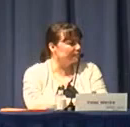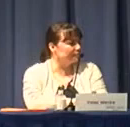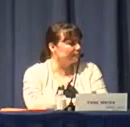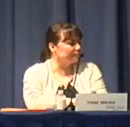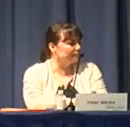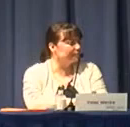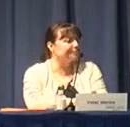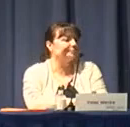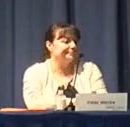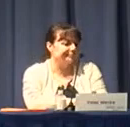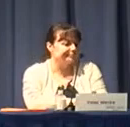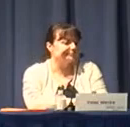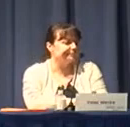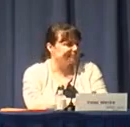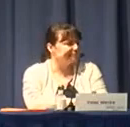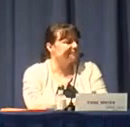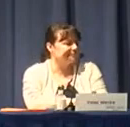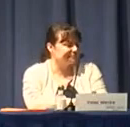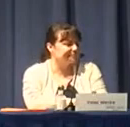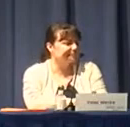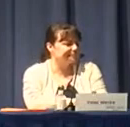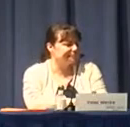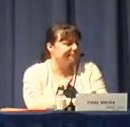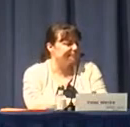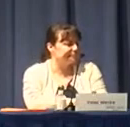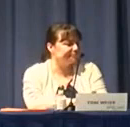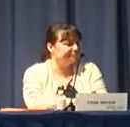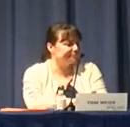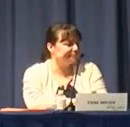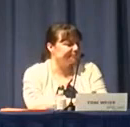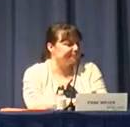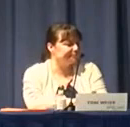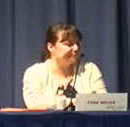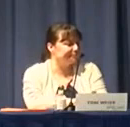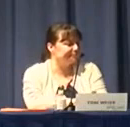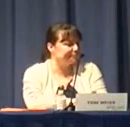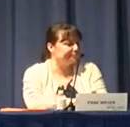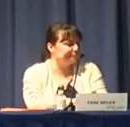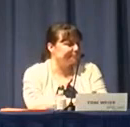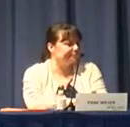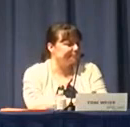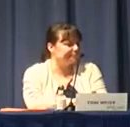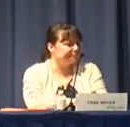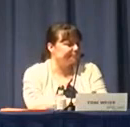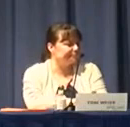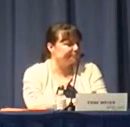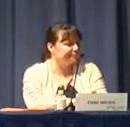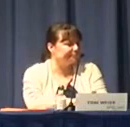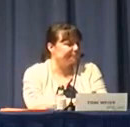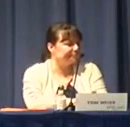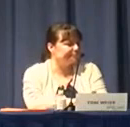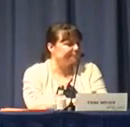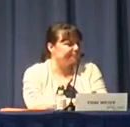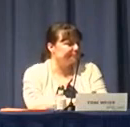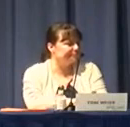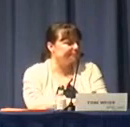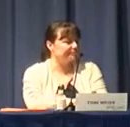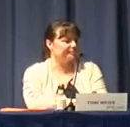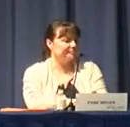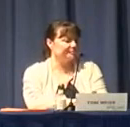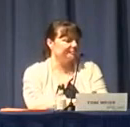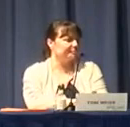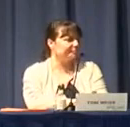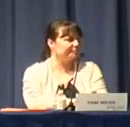know and how they know it. So if we're realistic that with these tools like ChatGPT and other artificial